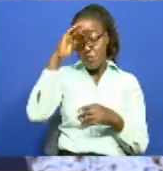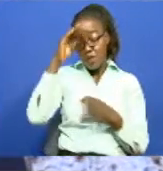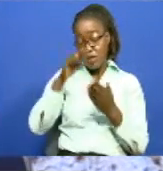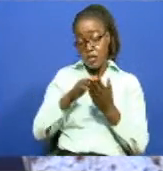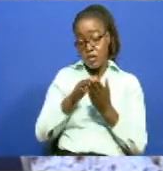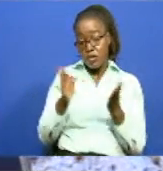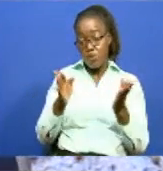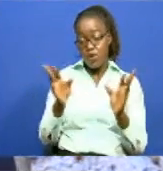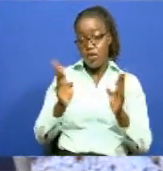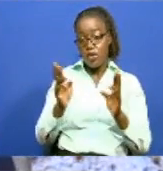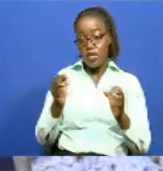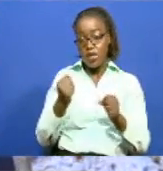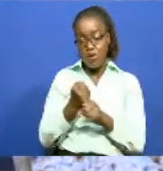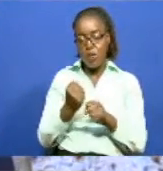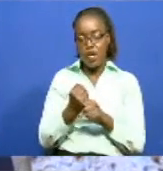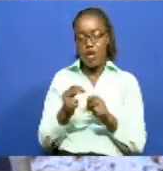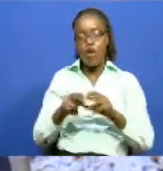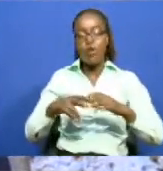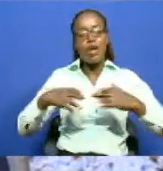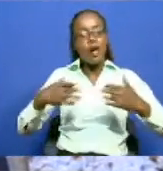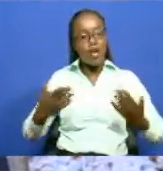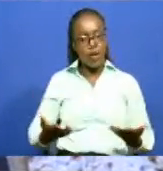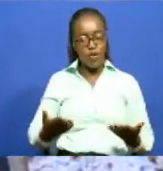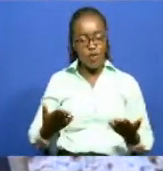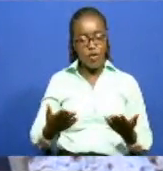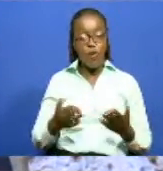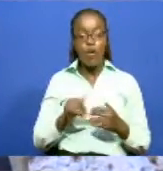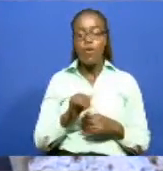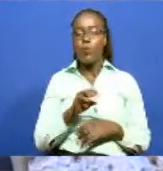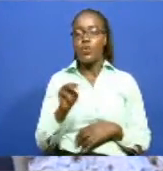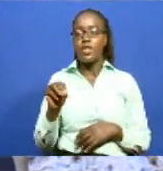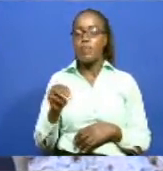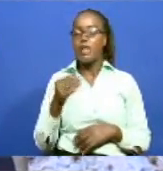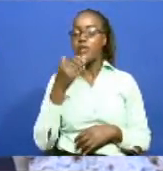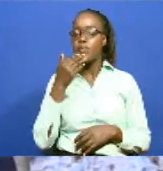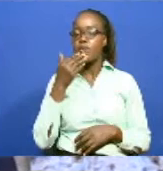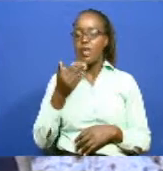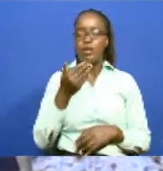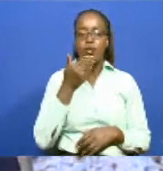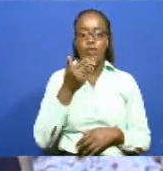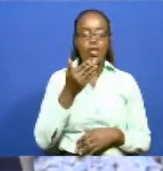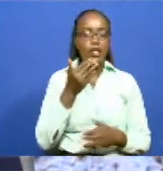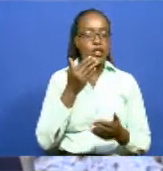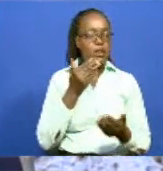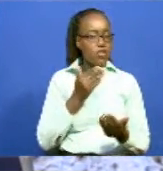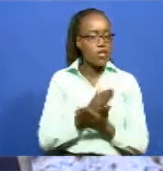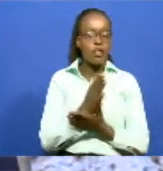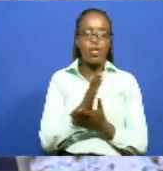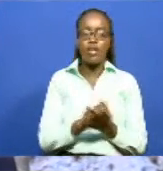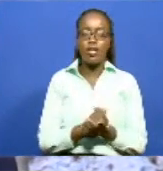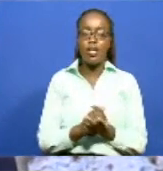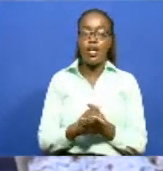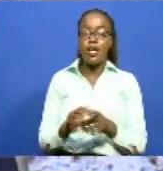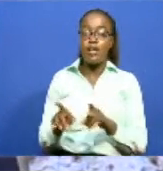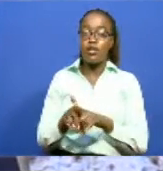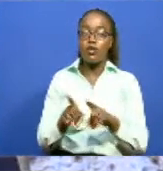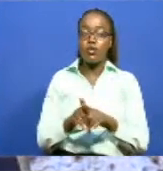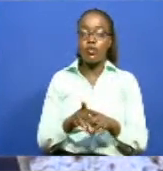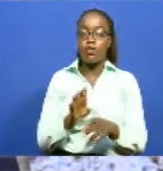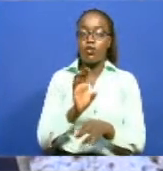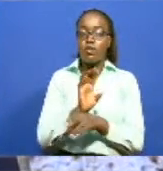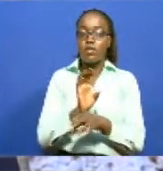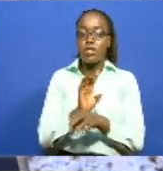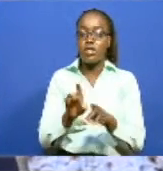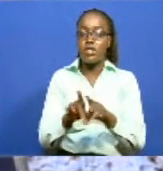already working out a protocol with them, and I want to thank them most sincerely for that. Similarly, we are working with churches.